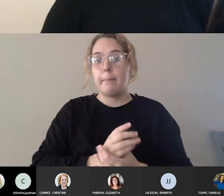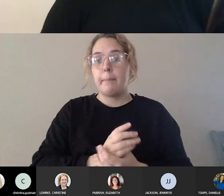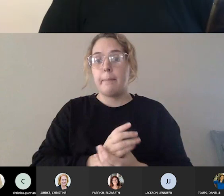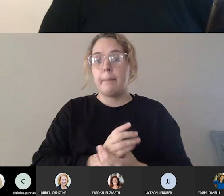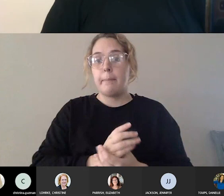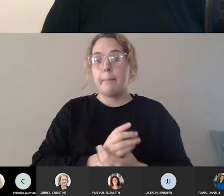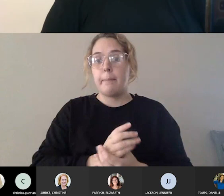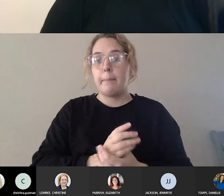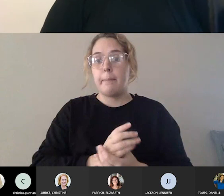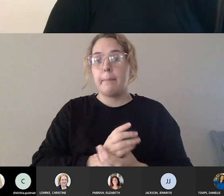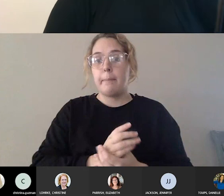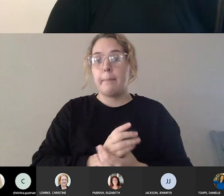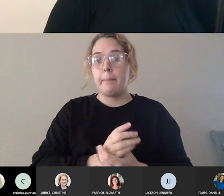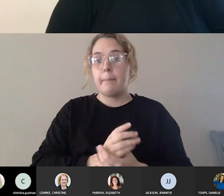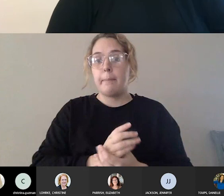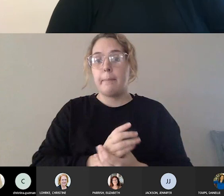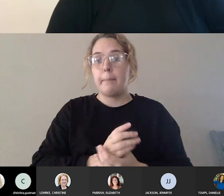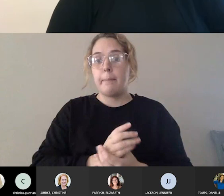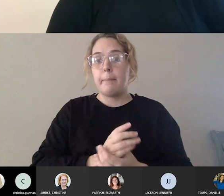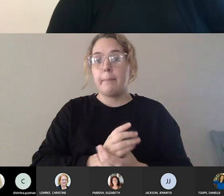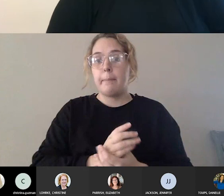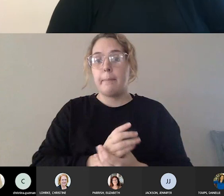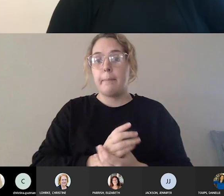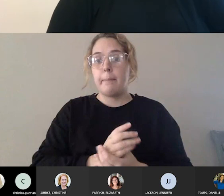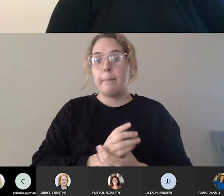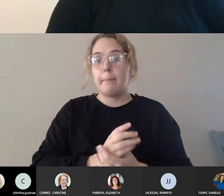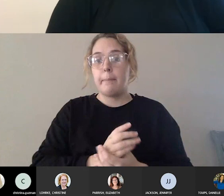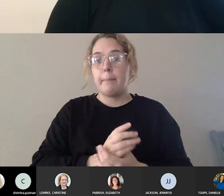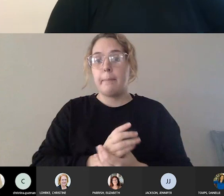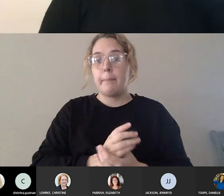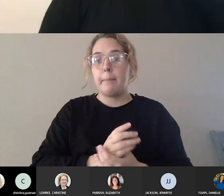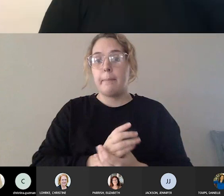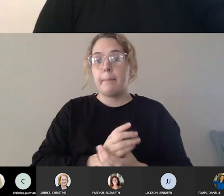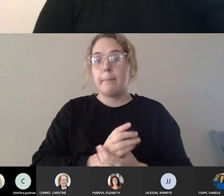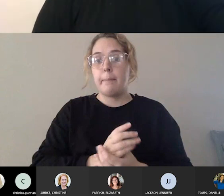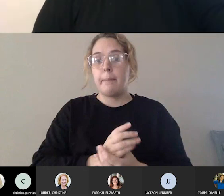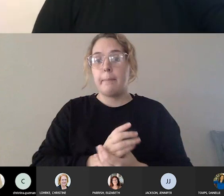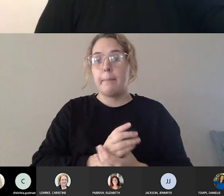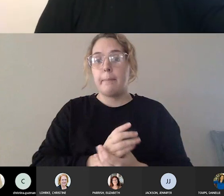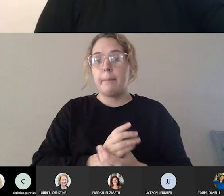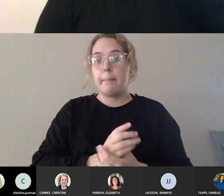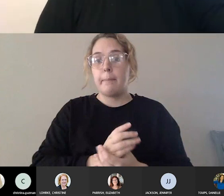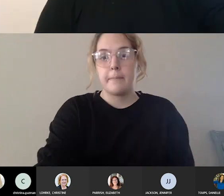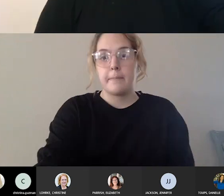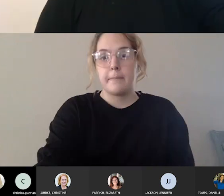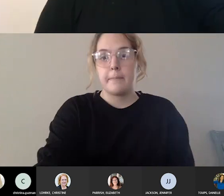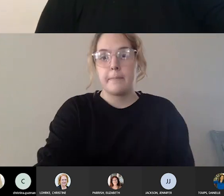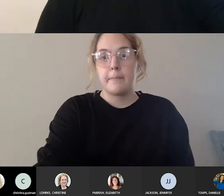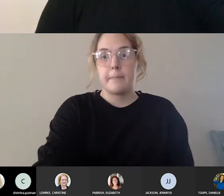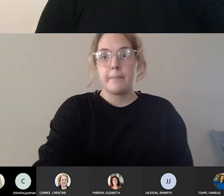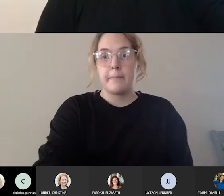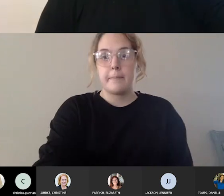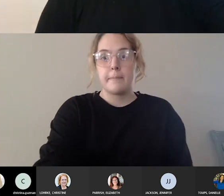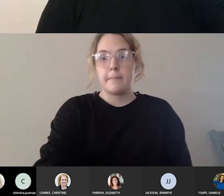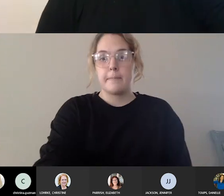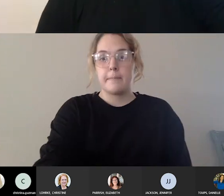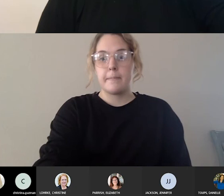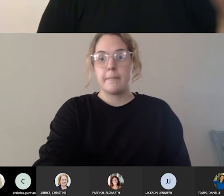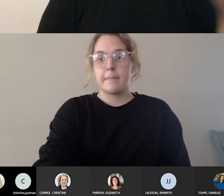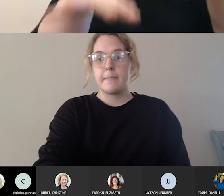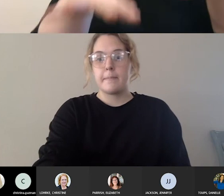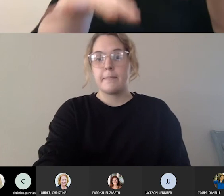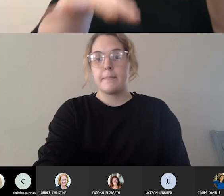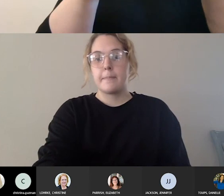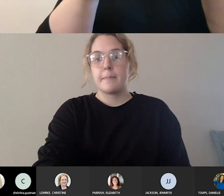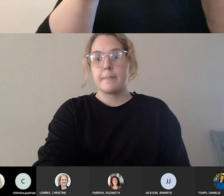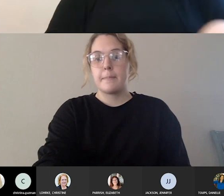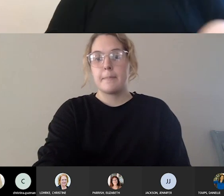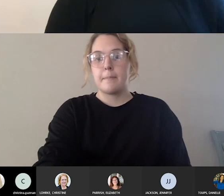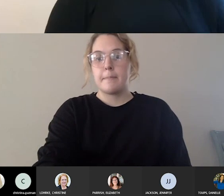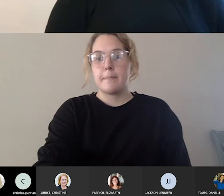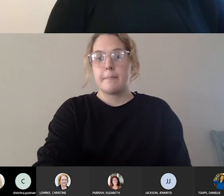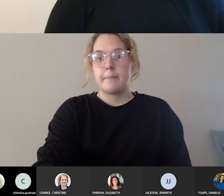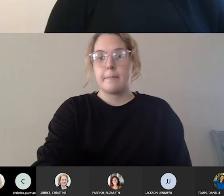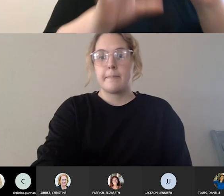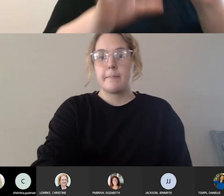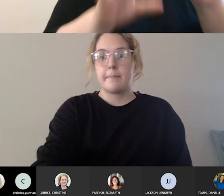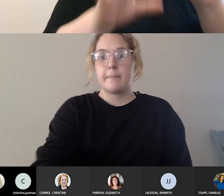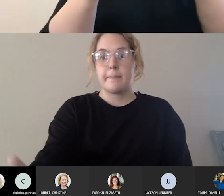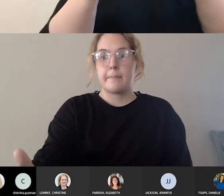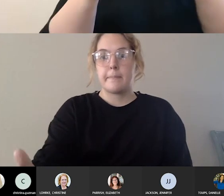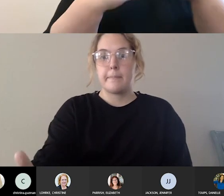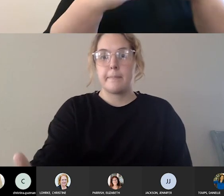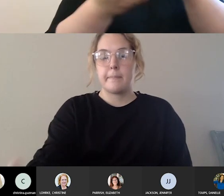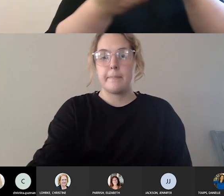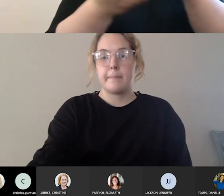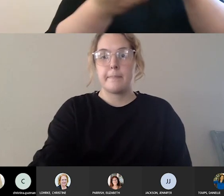Did I stop sharing? I think so. And let's see. Yes. The upload from my